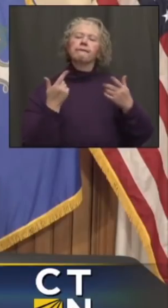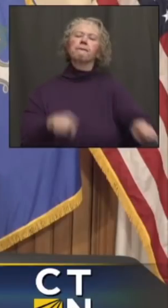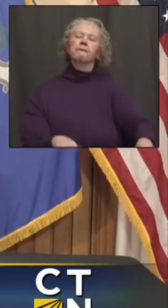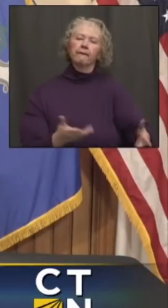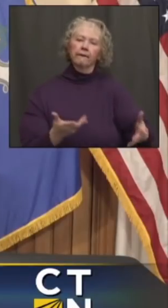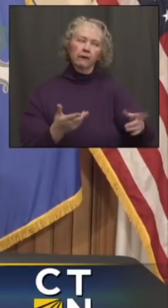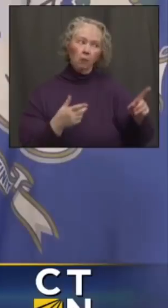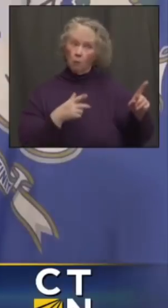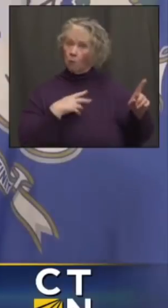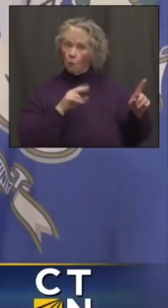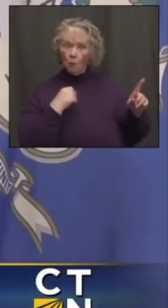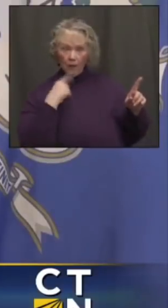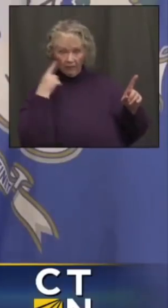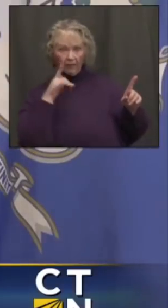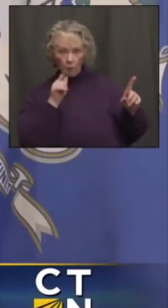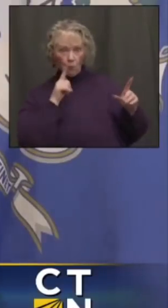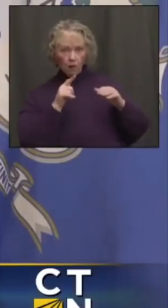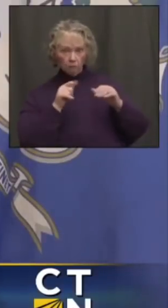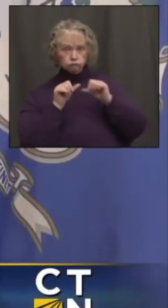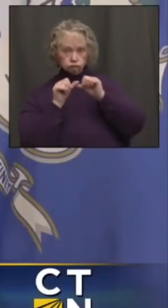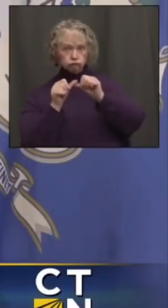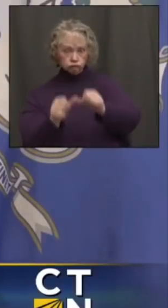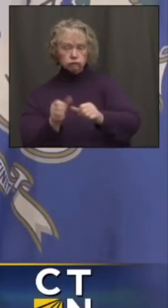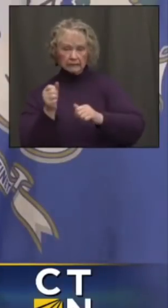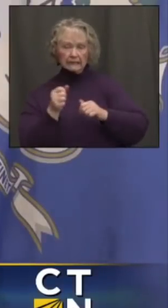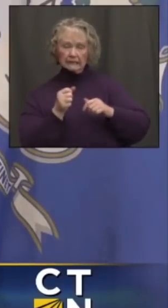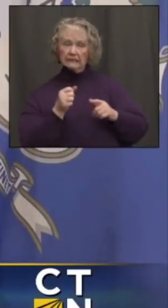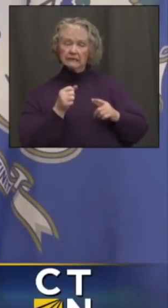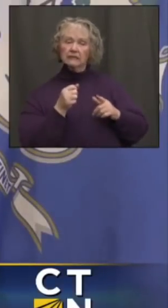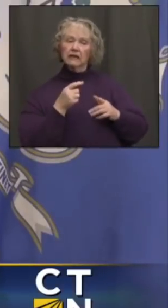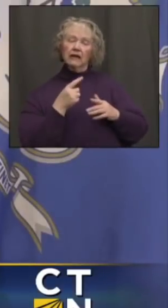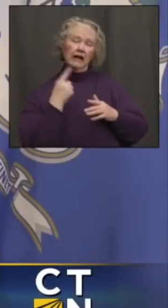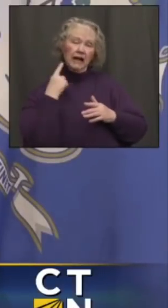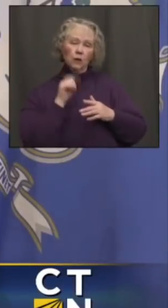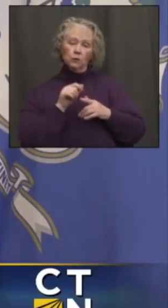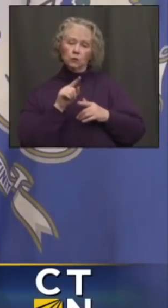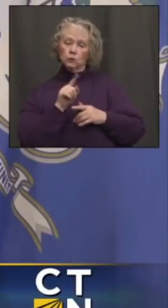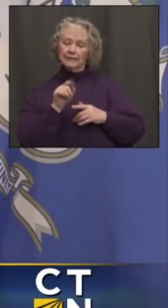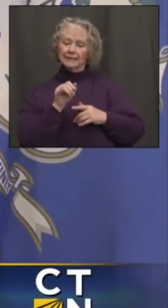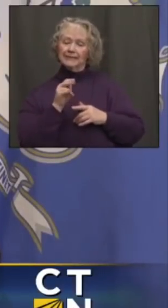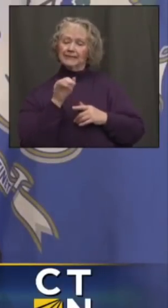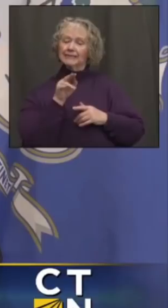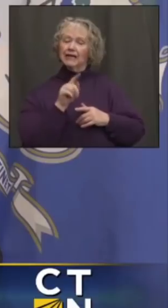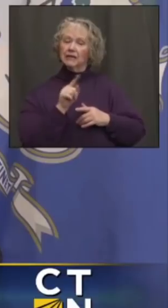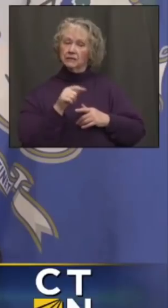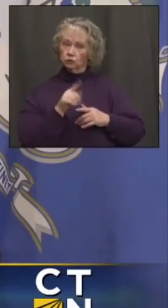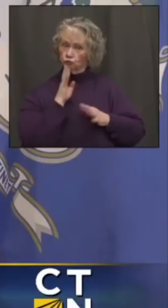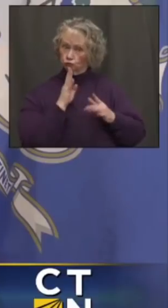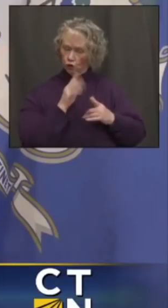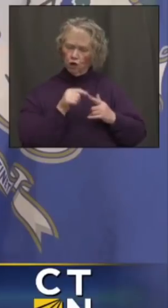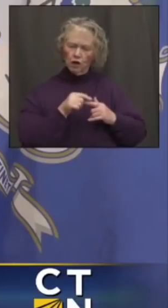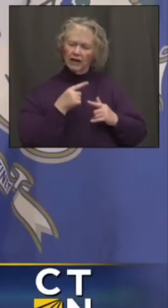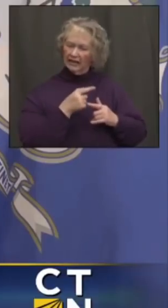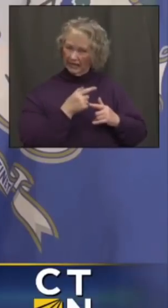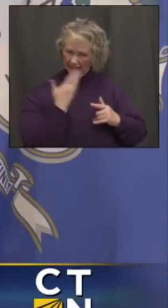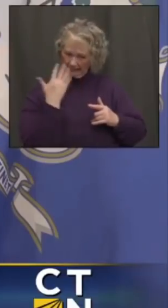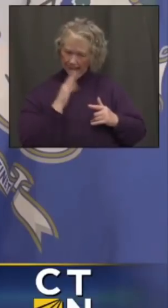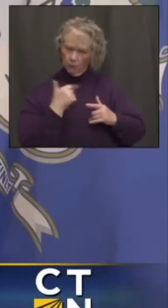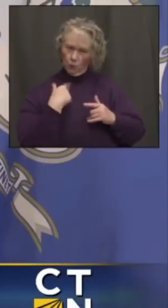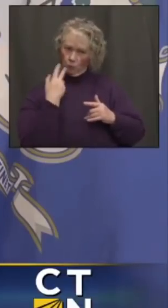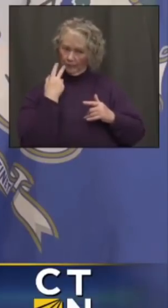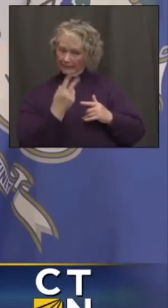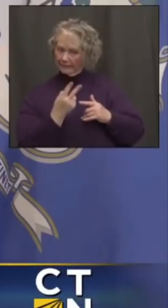22% increase in vaccine supply, is that does that represent a sustainable increase in supply, or is that